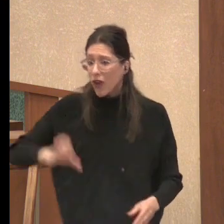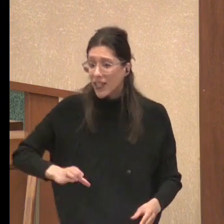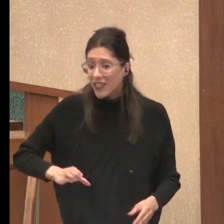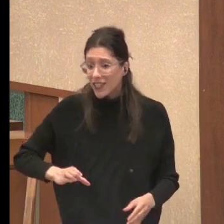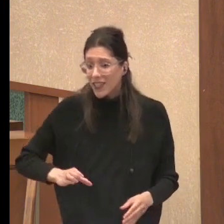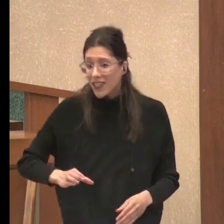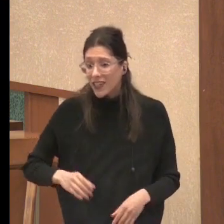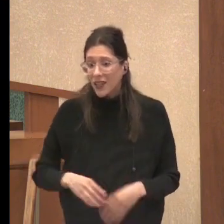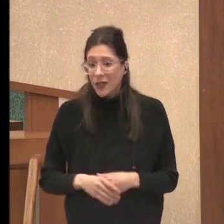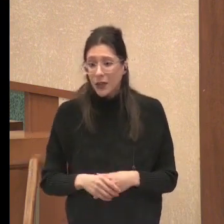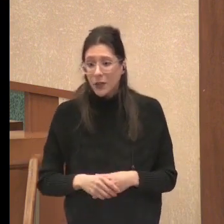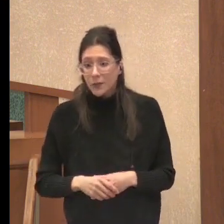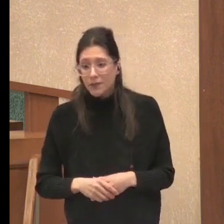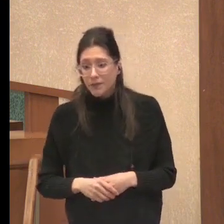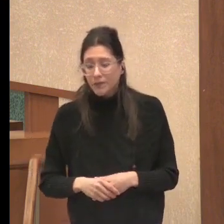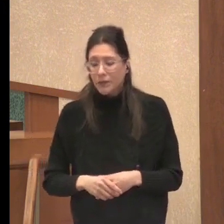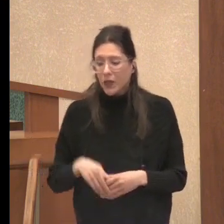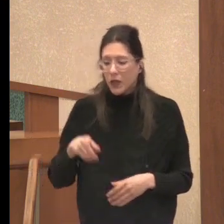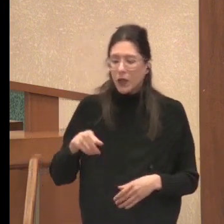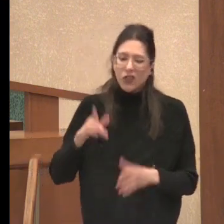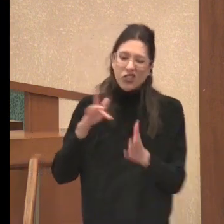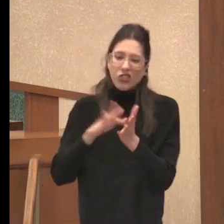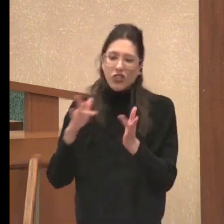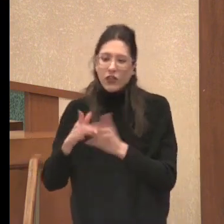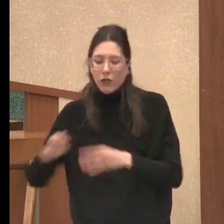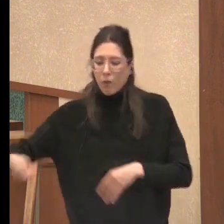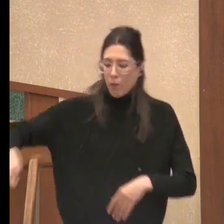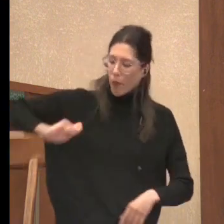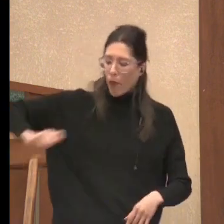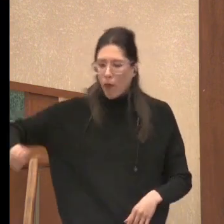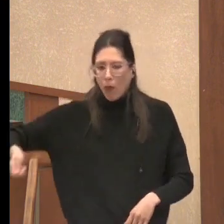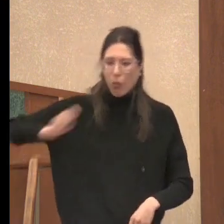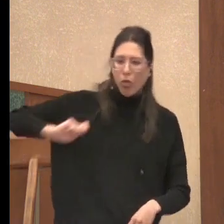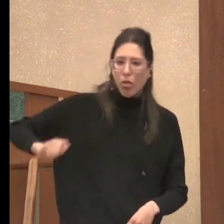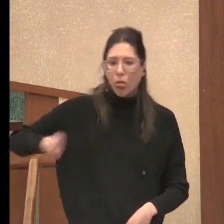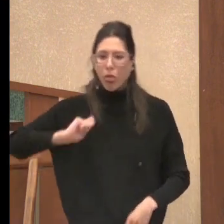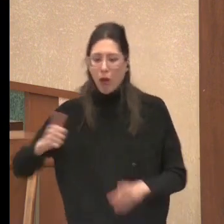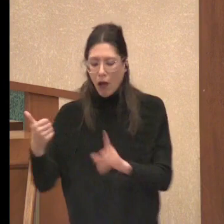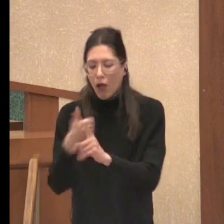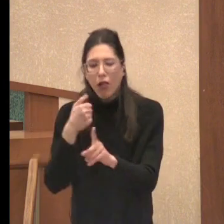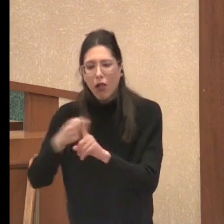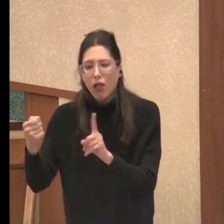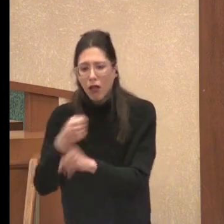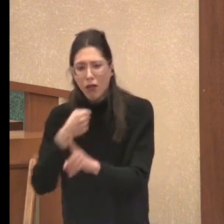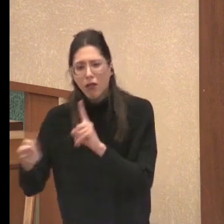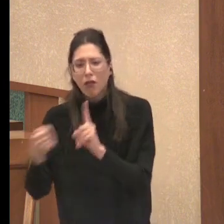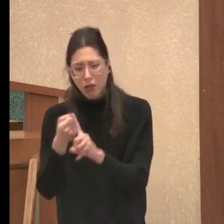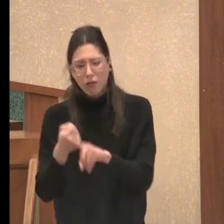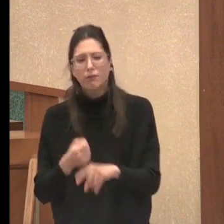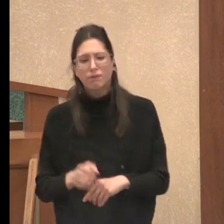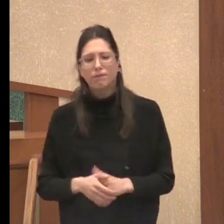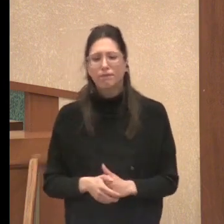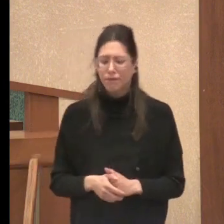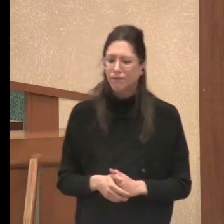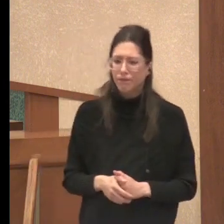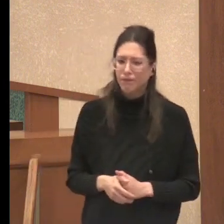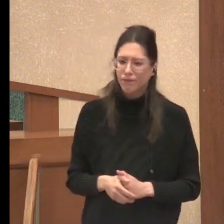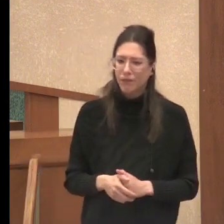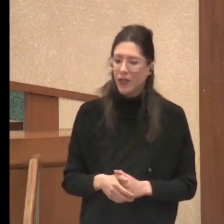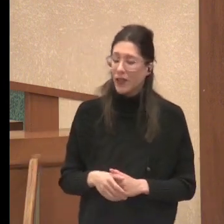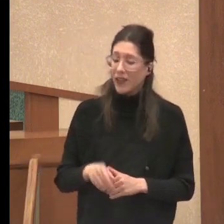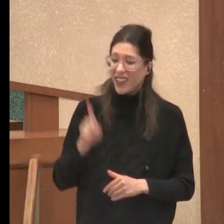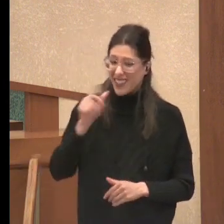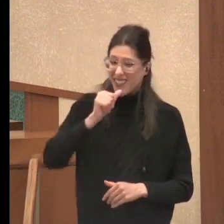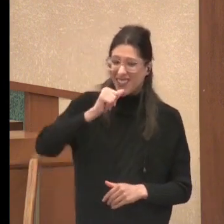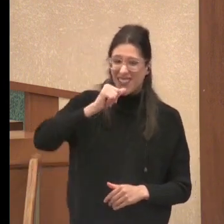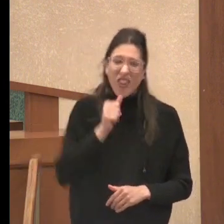took on human flesh and blood, experienced human life with all that entails, and suffered